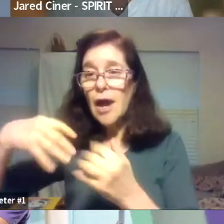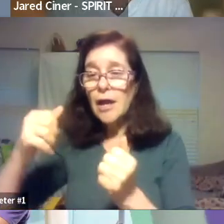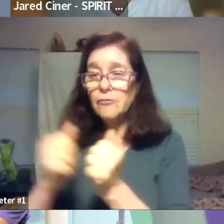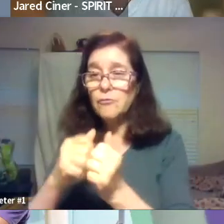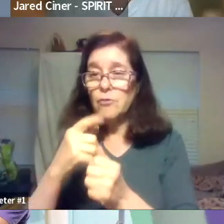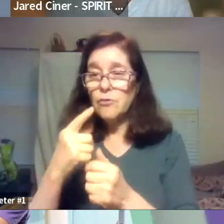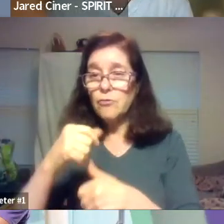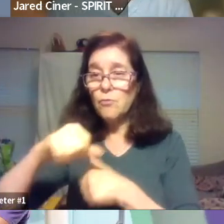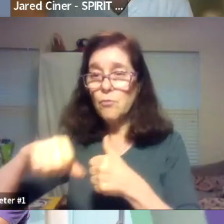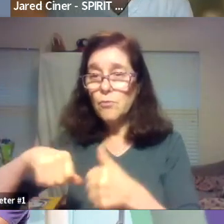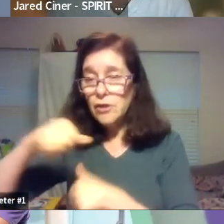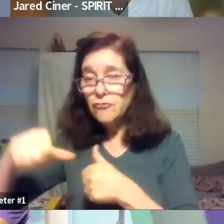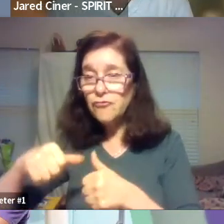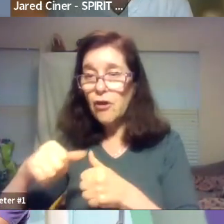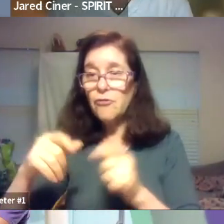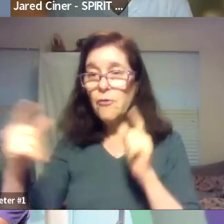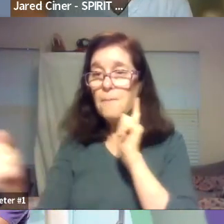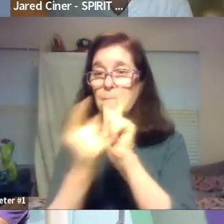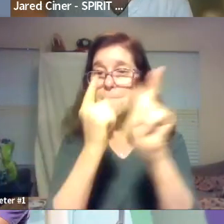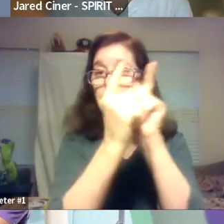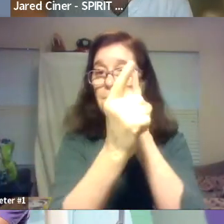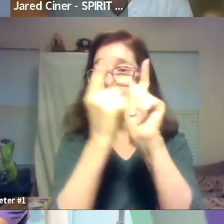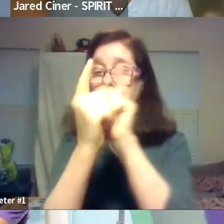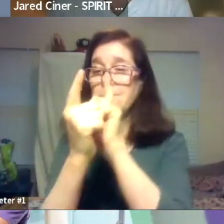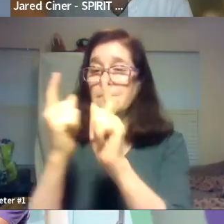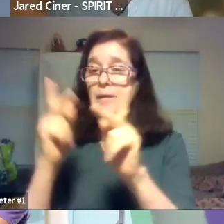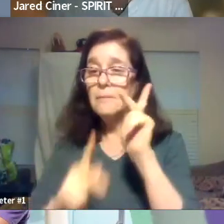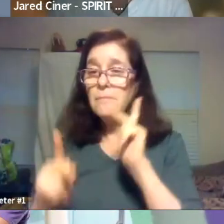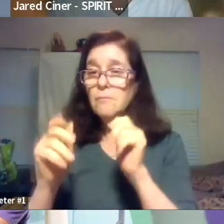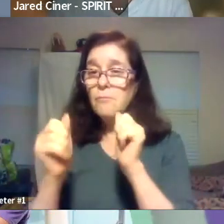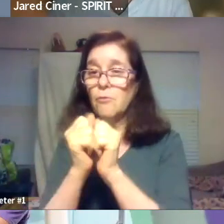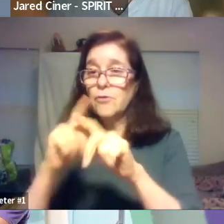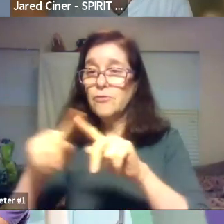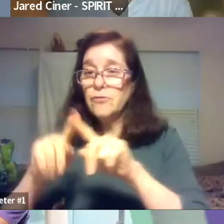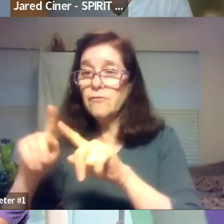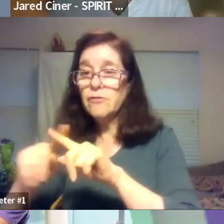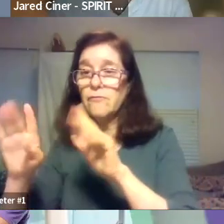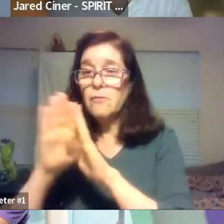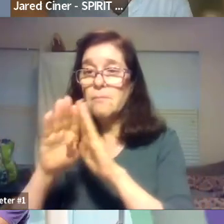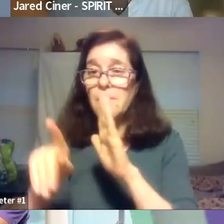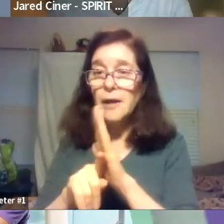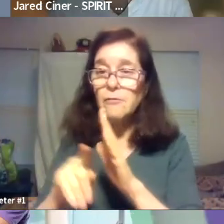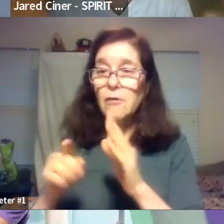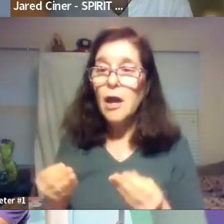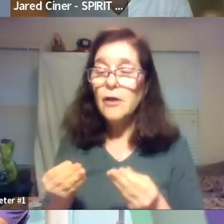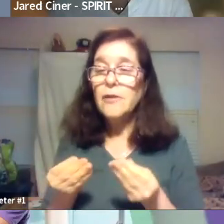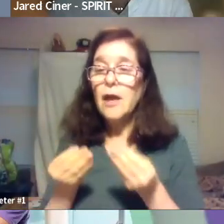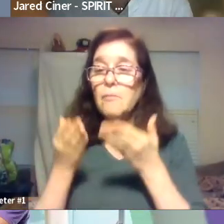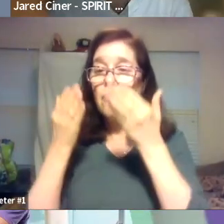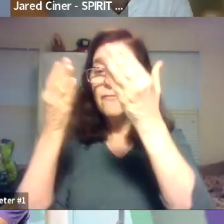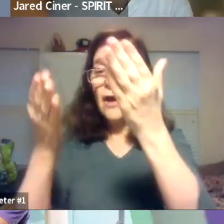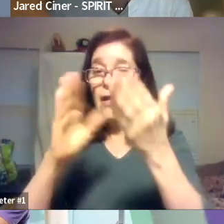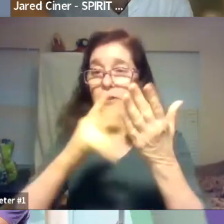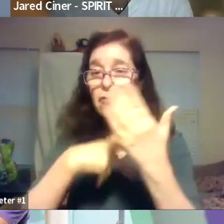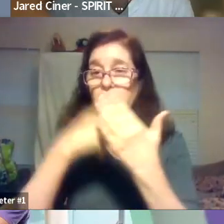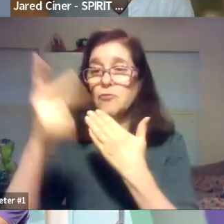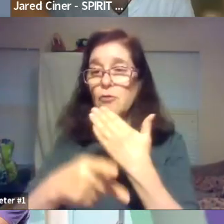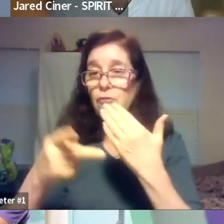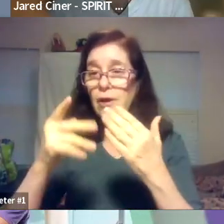different backgrounds, and really focus on putting these programs out into the community so people can